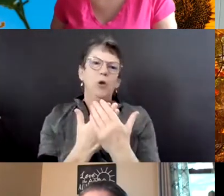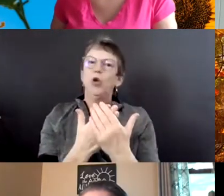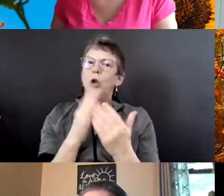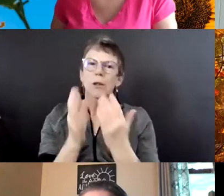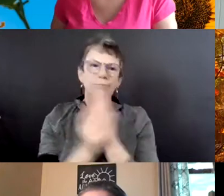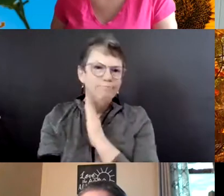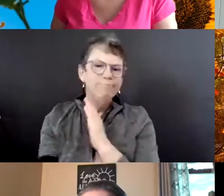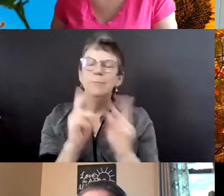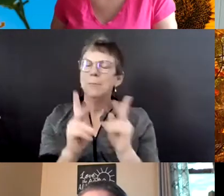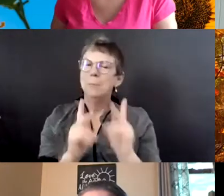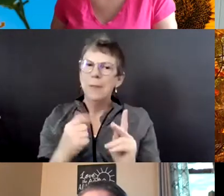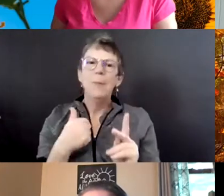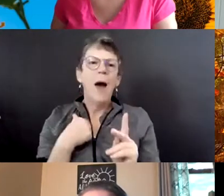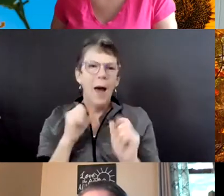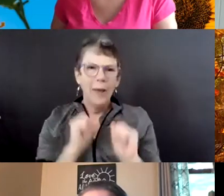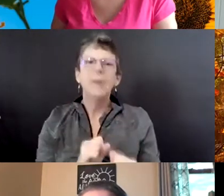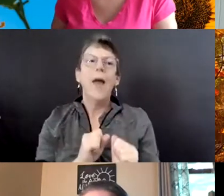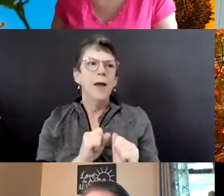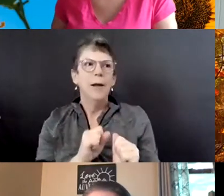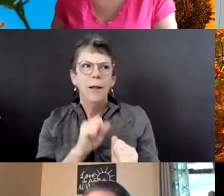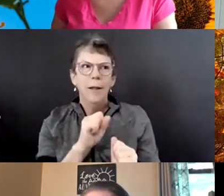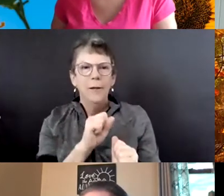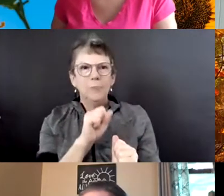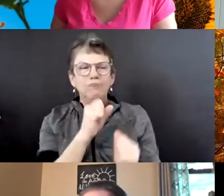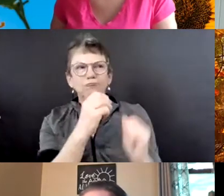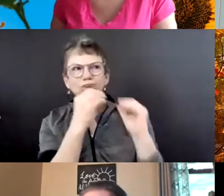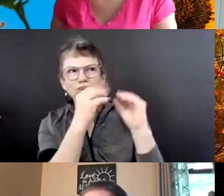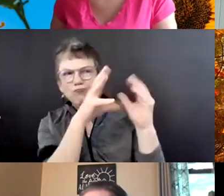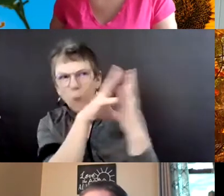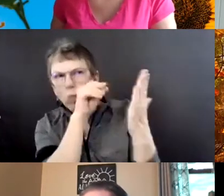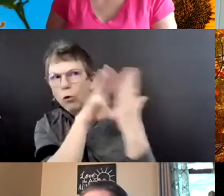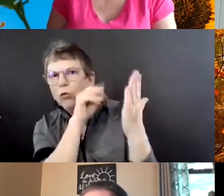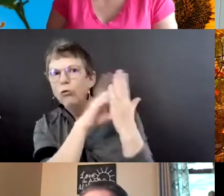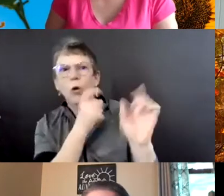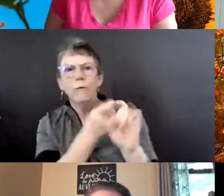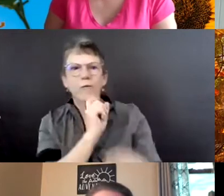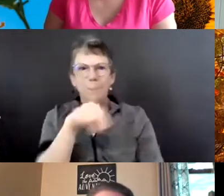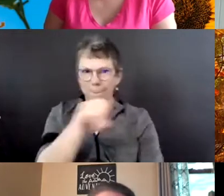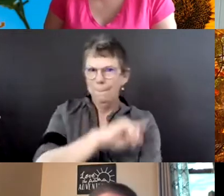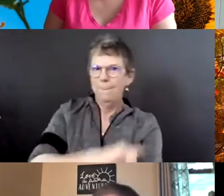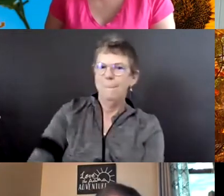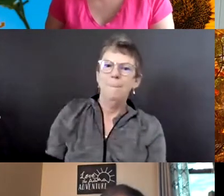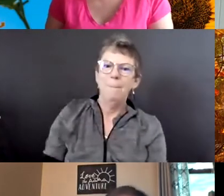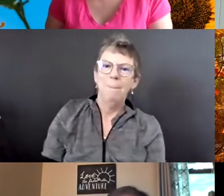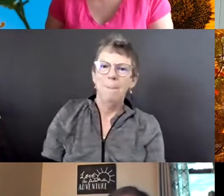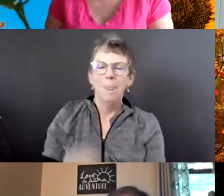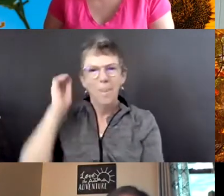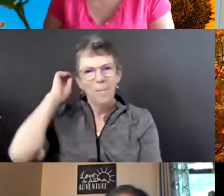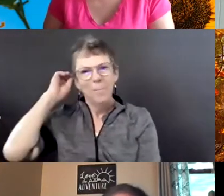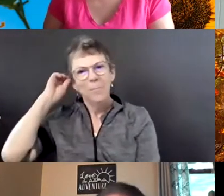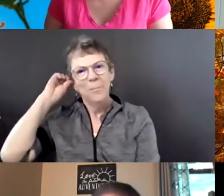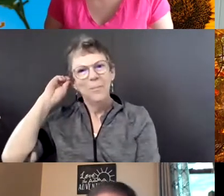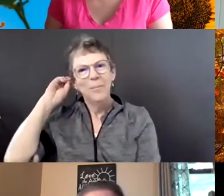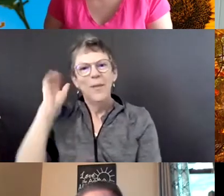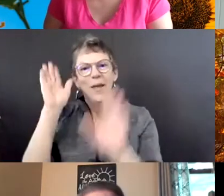And I've really appreciated that opportunity and tried to take advantage of it. Thank you very much. And it's so great to hear you